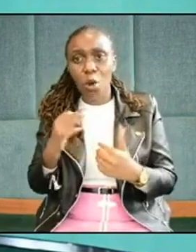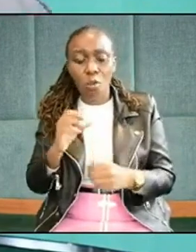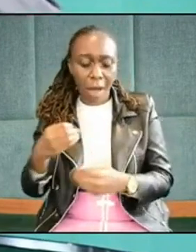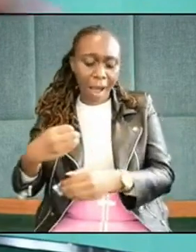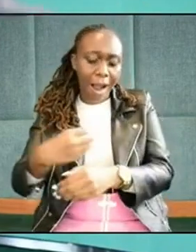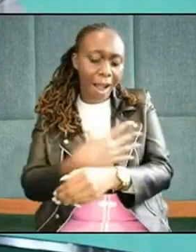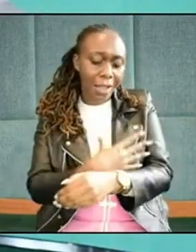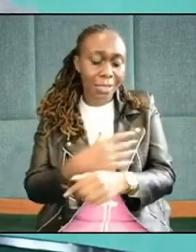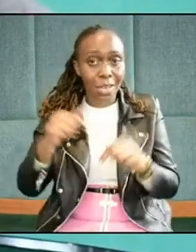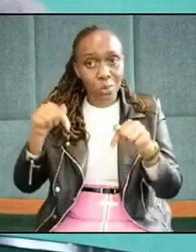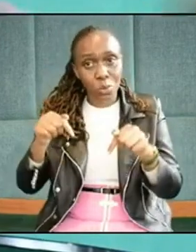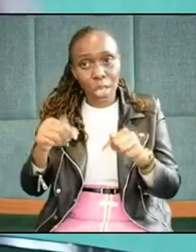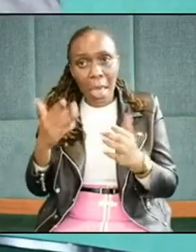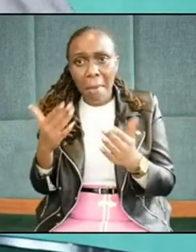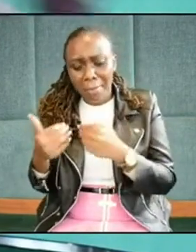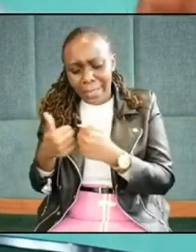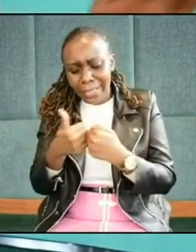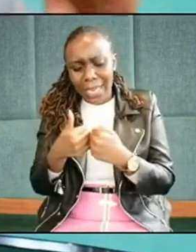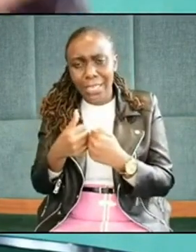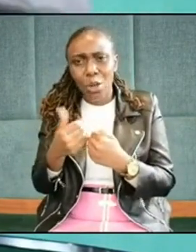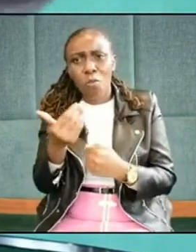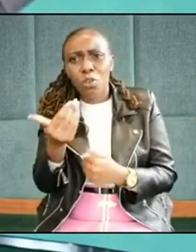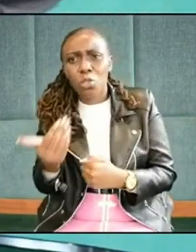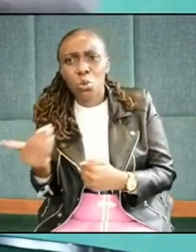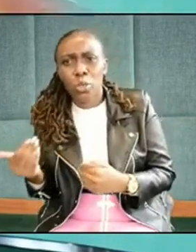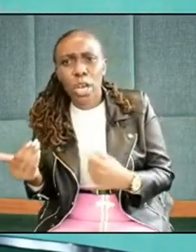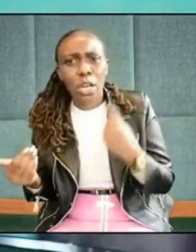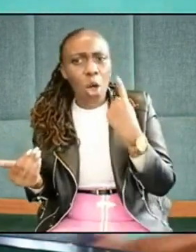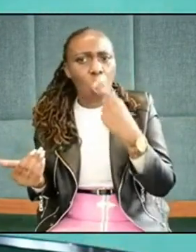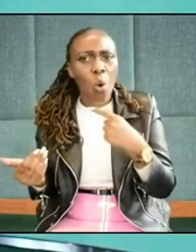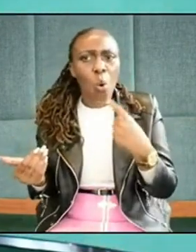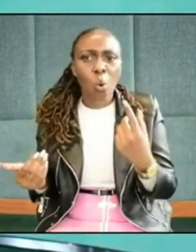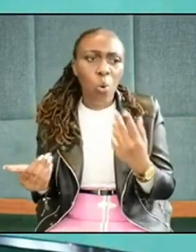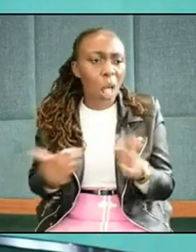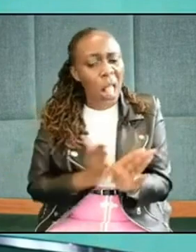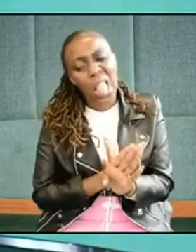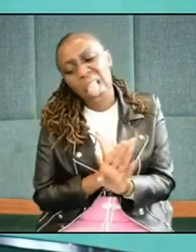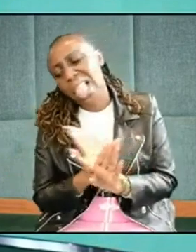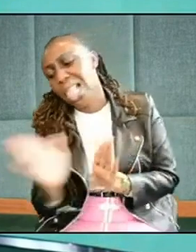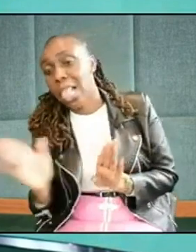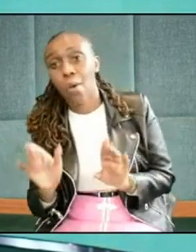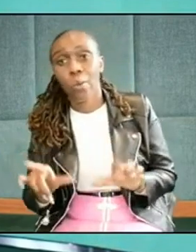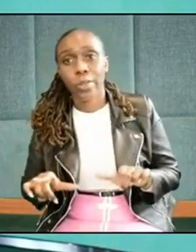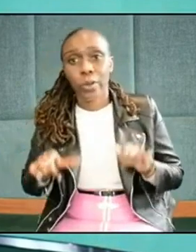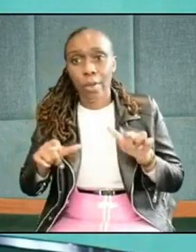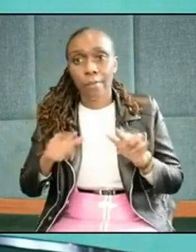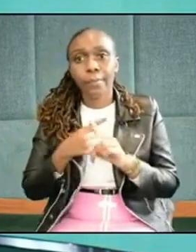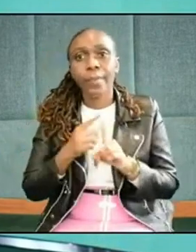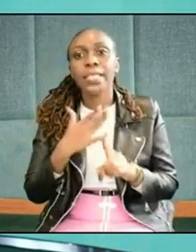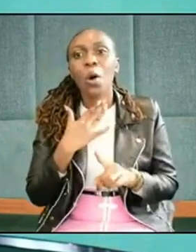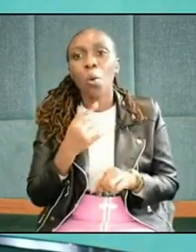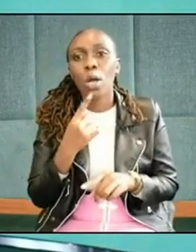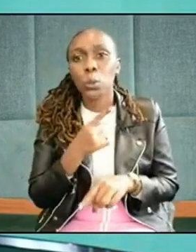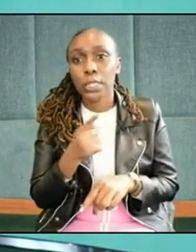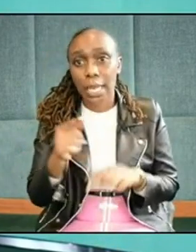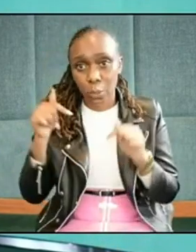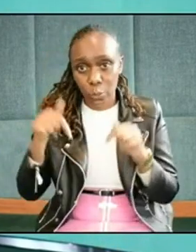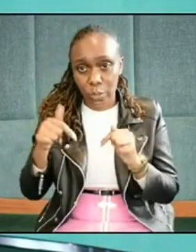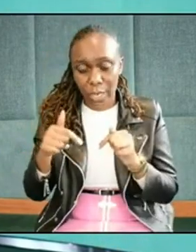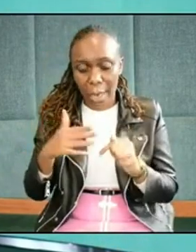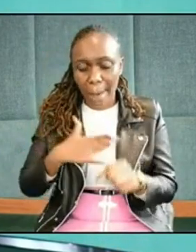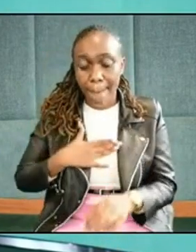cancer today, the wilderness of children who have gone wayward today. But I want to say to you, my